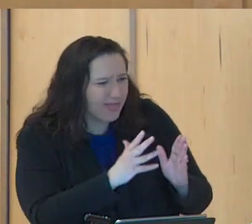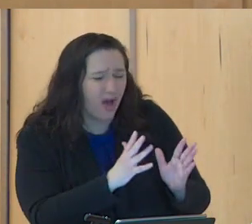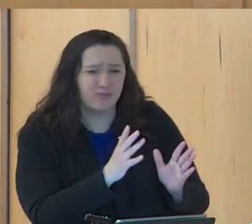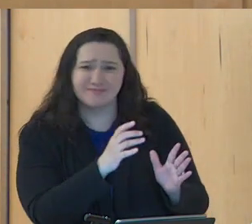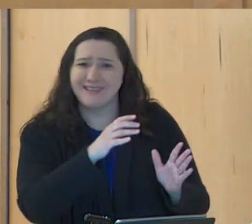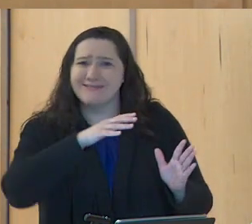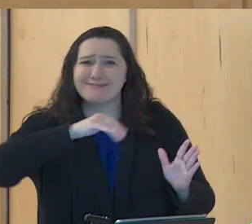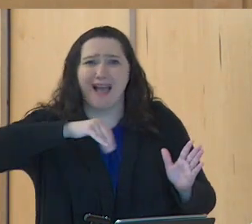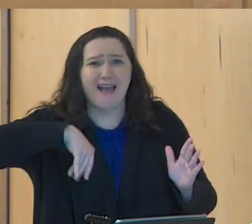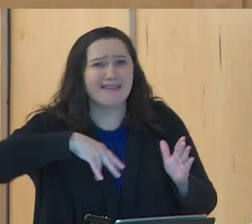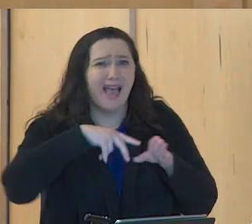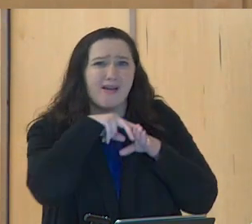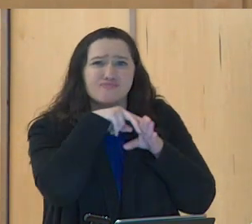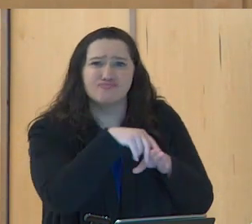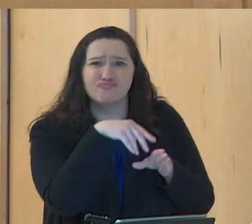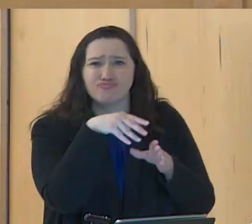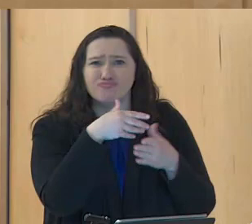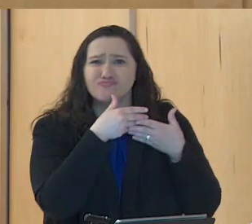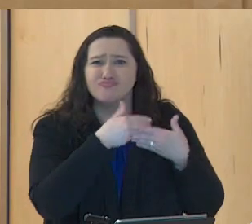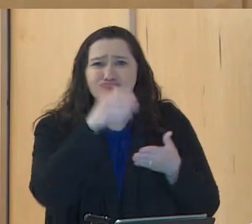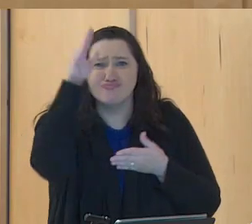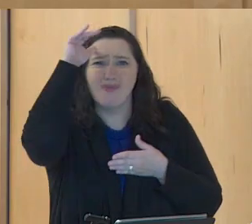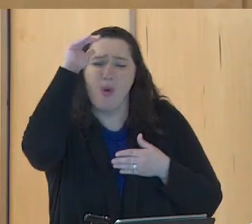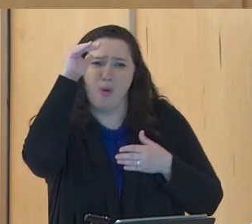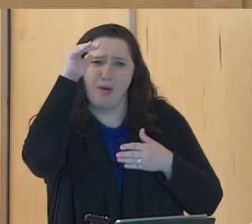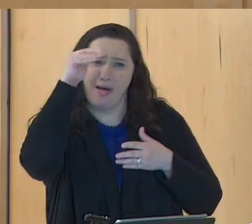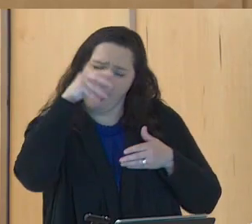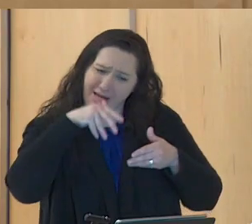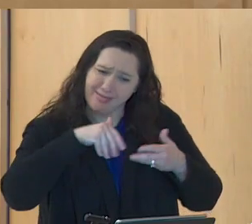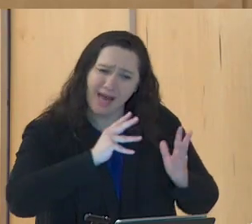unused colt to be used by the Lord.